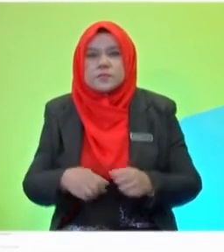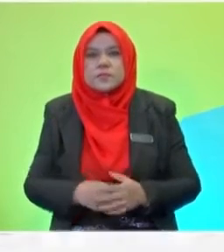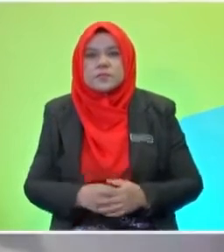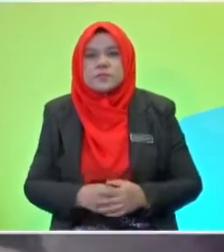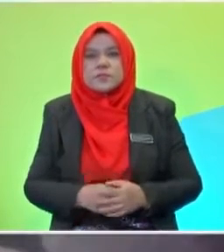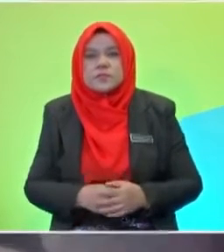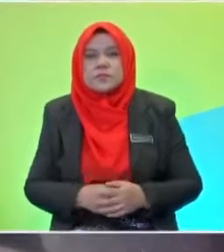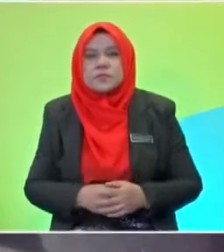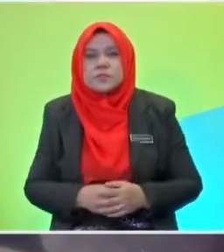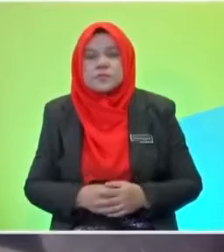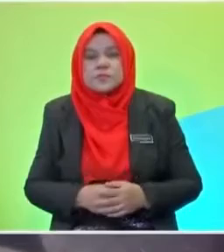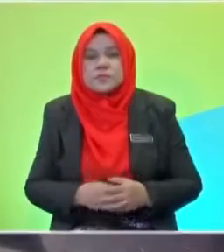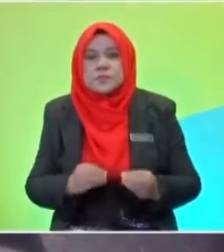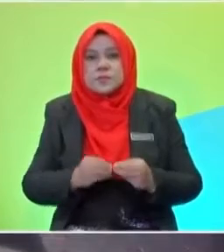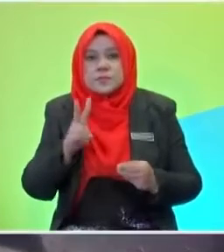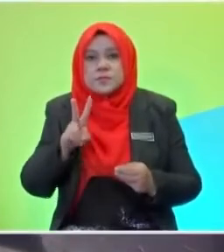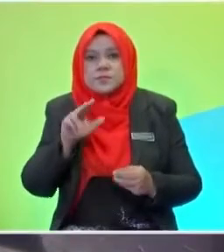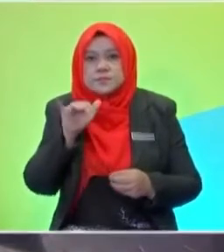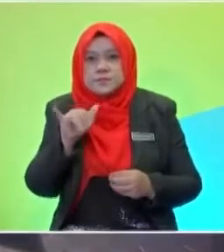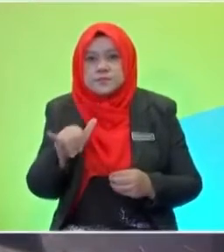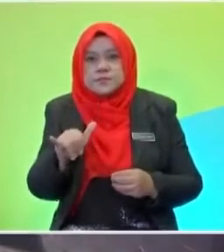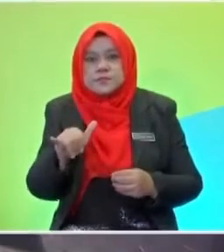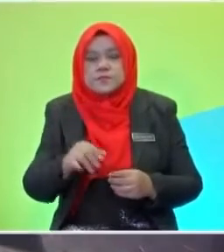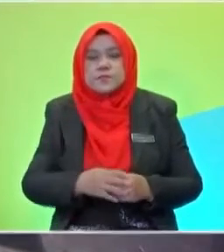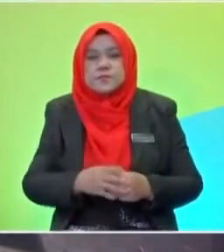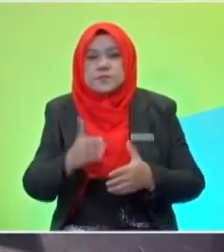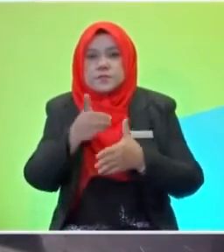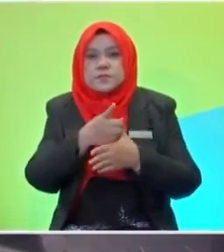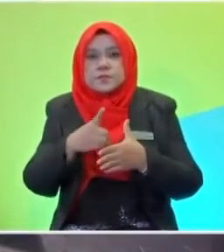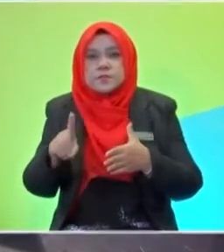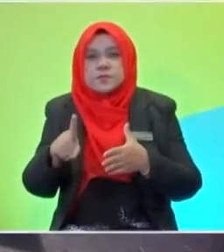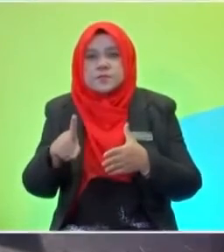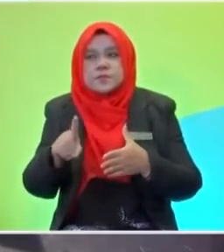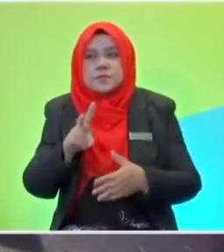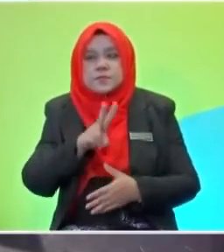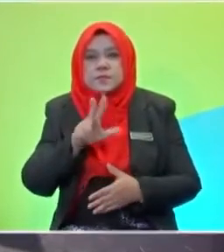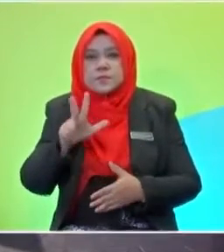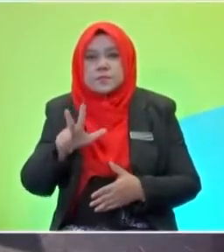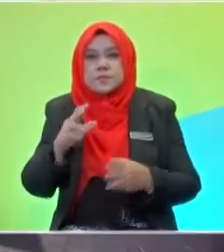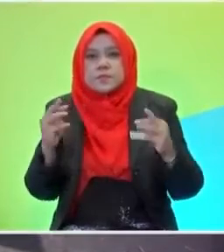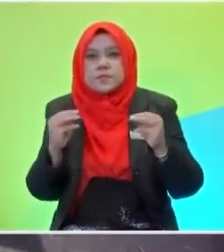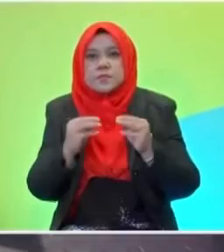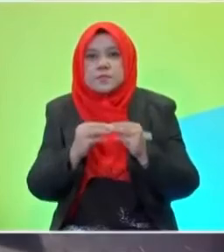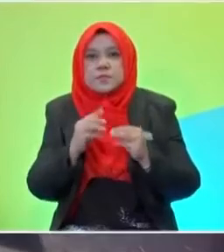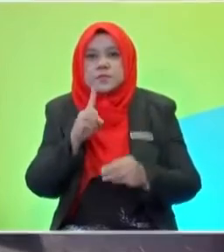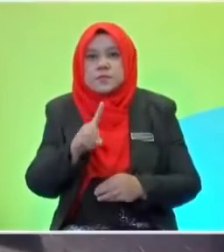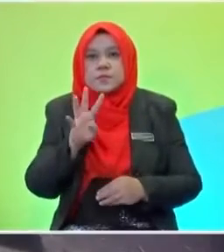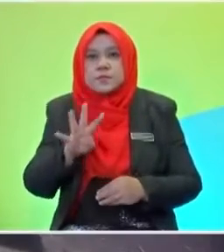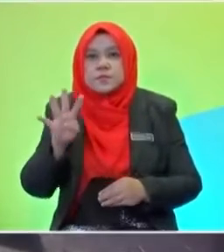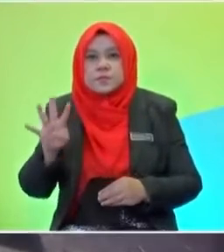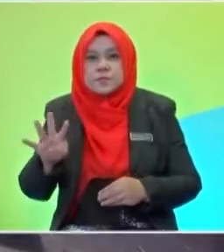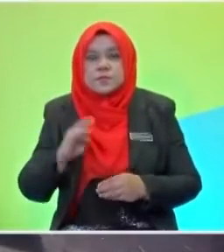number. Okay, the second question is Y divide with 23 equivalent to?